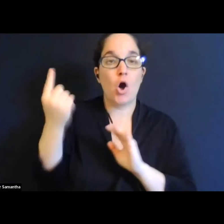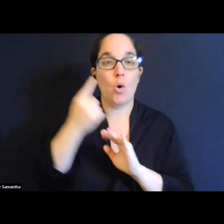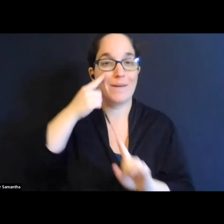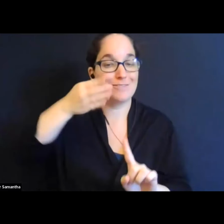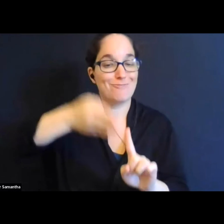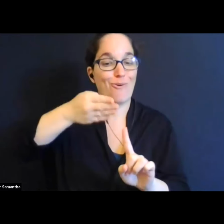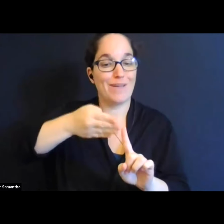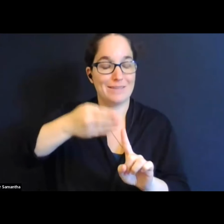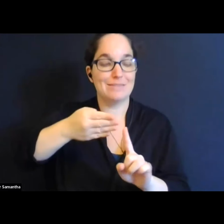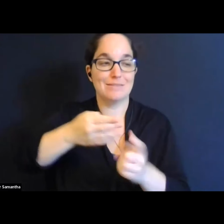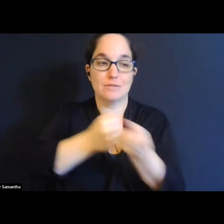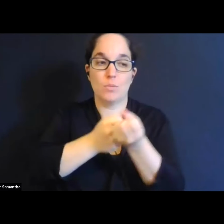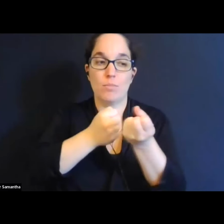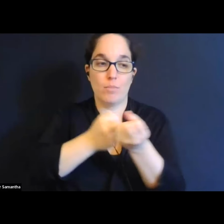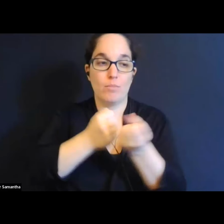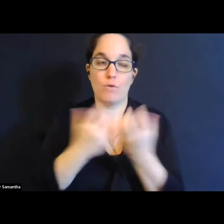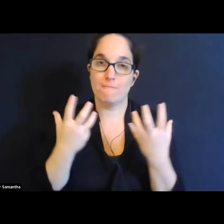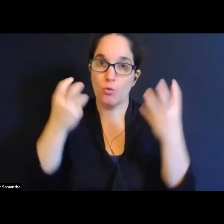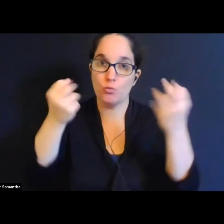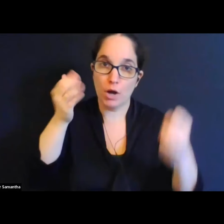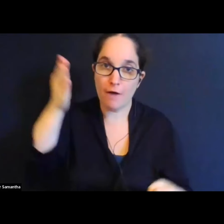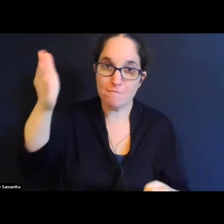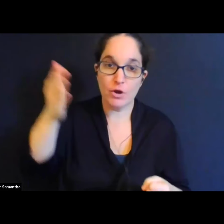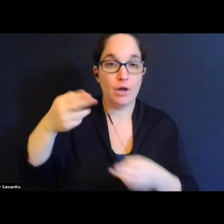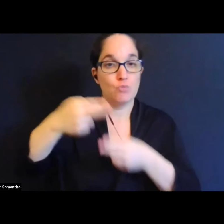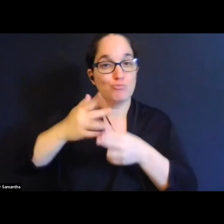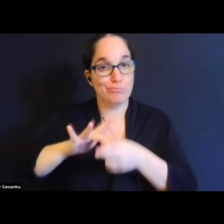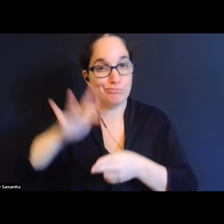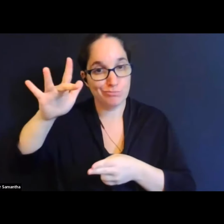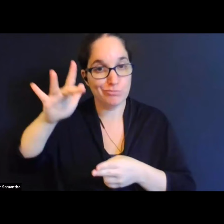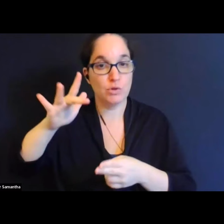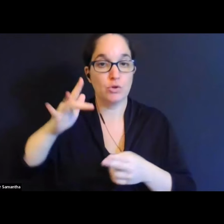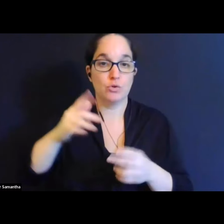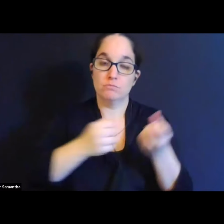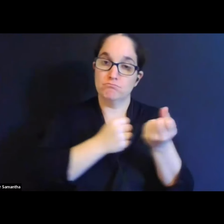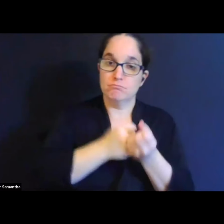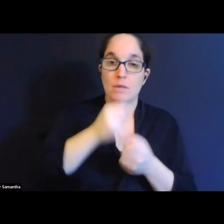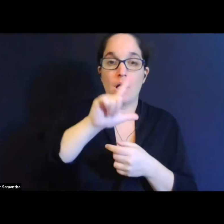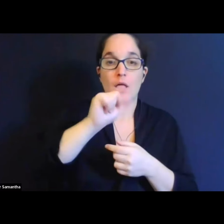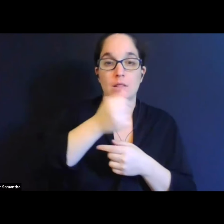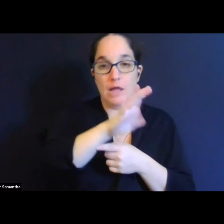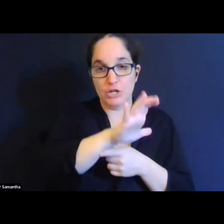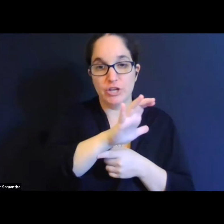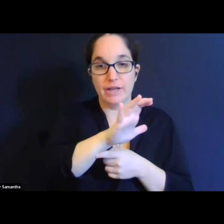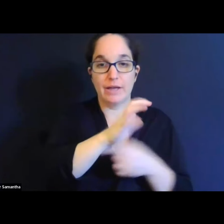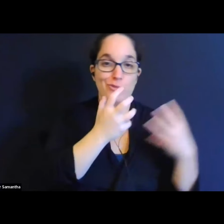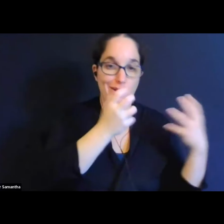advocacy for recovery. His reputation as being pro-logic and recovery-oriented rather than